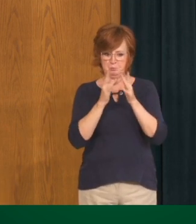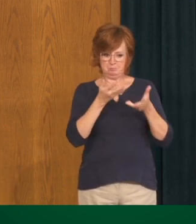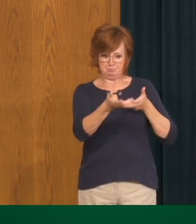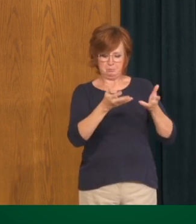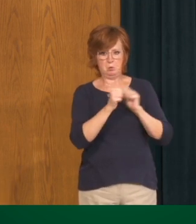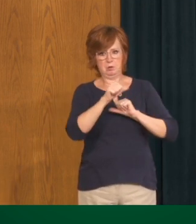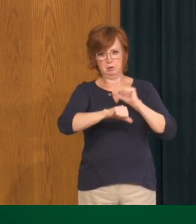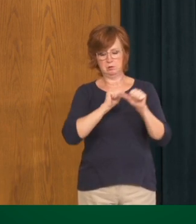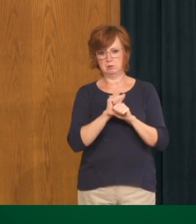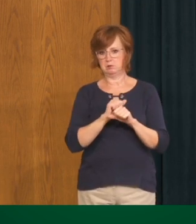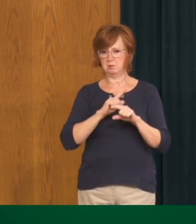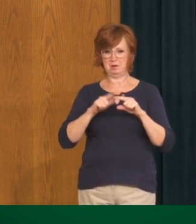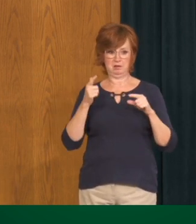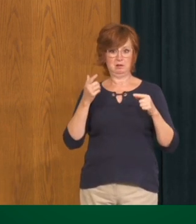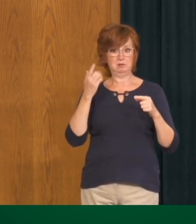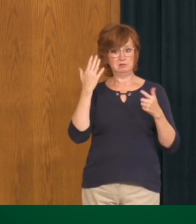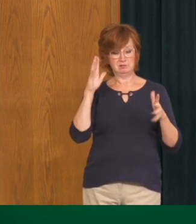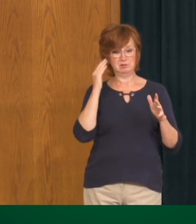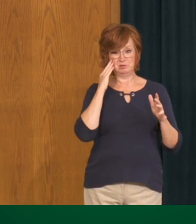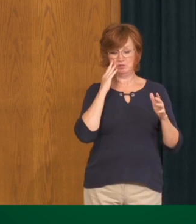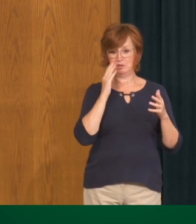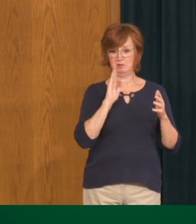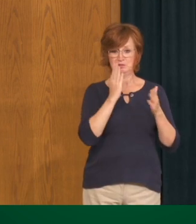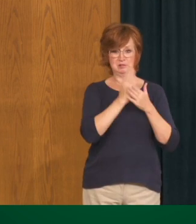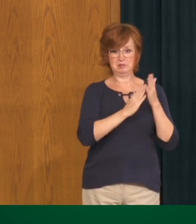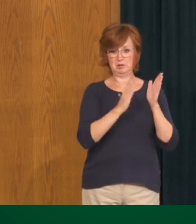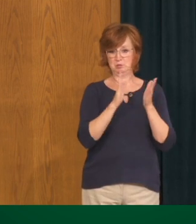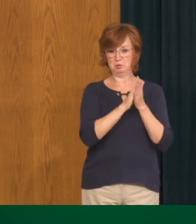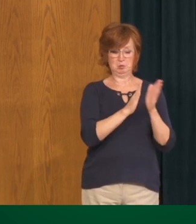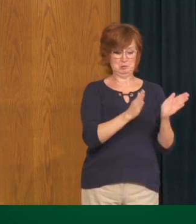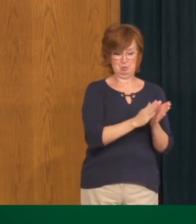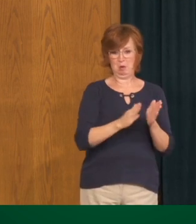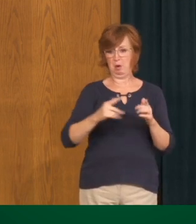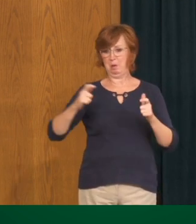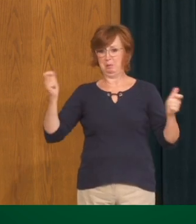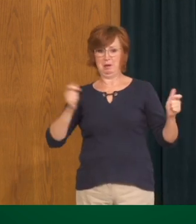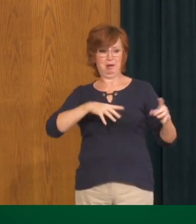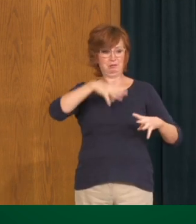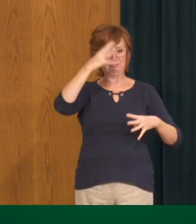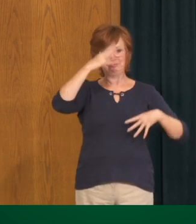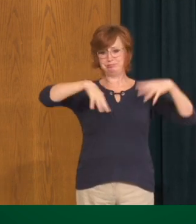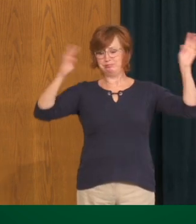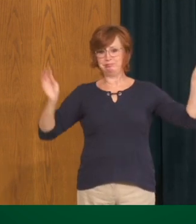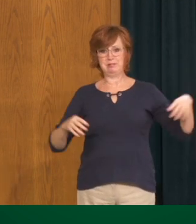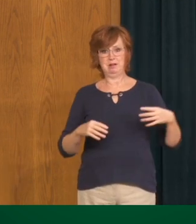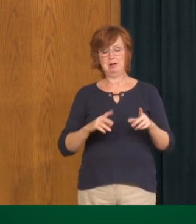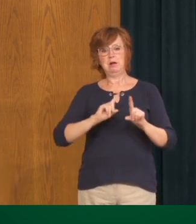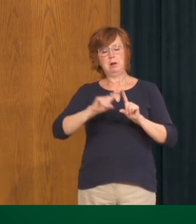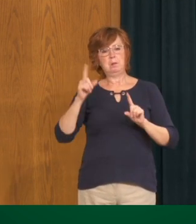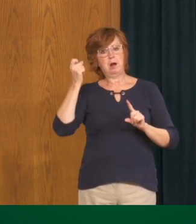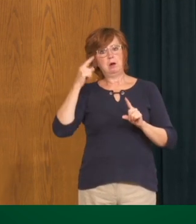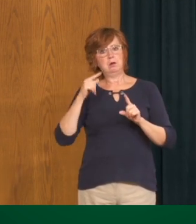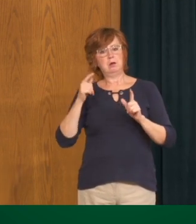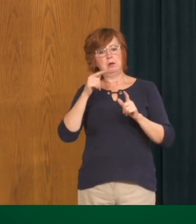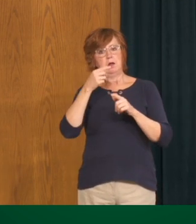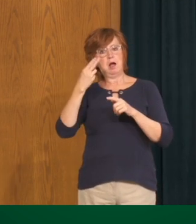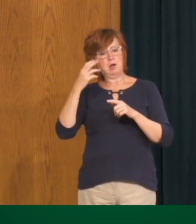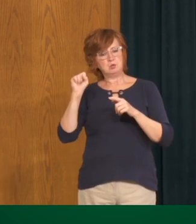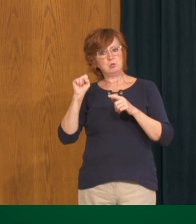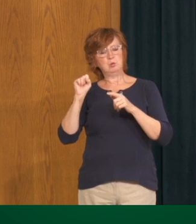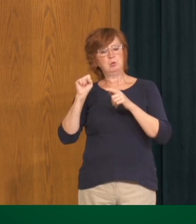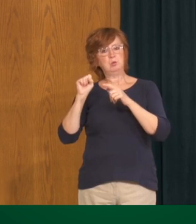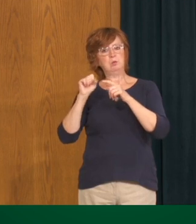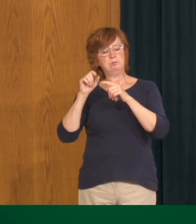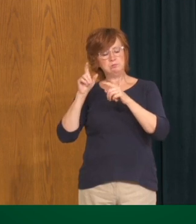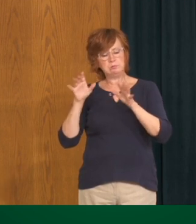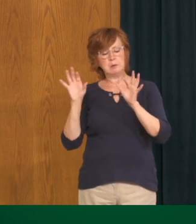to consider that diversity. So for those high schools that have a high density population, further discussion with